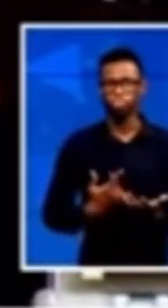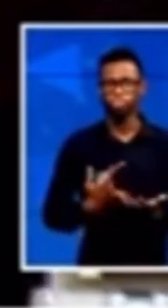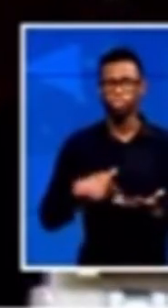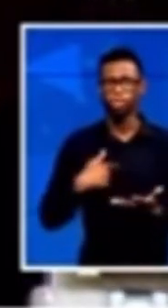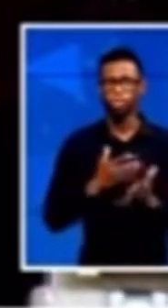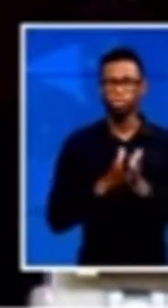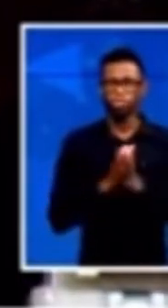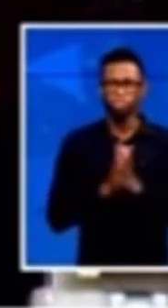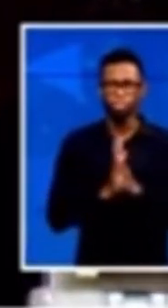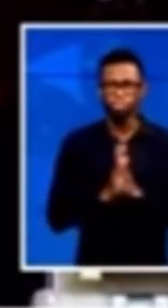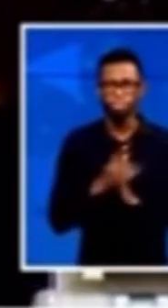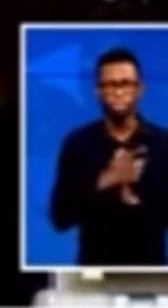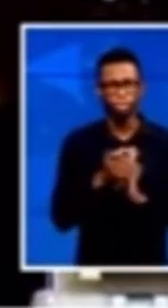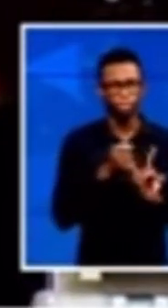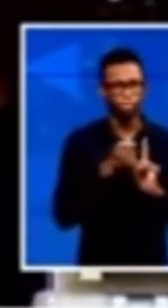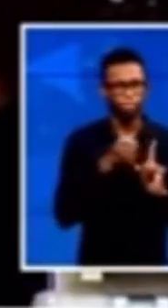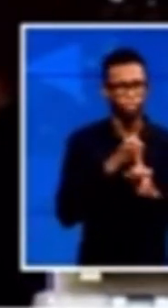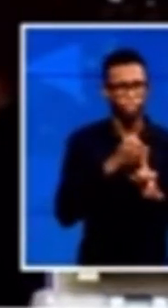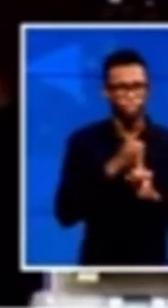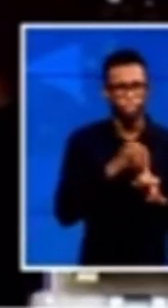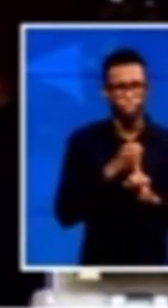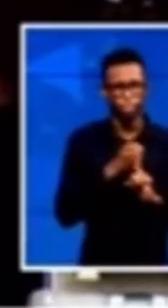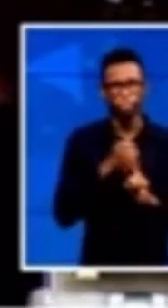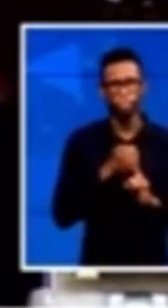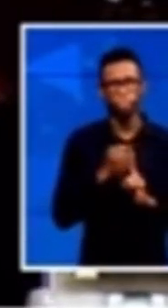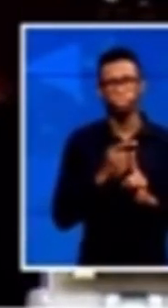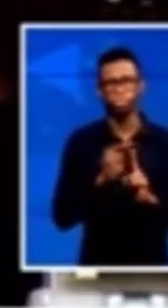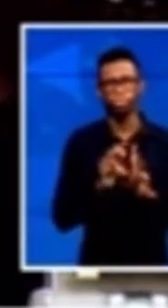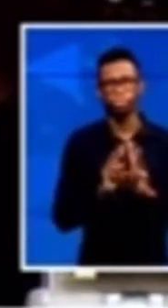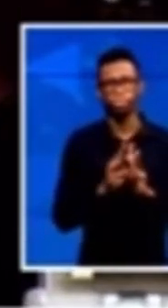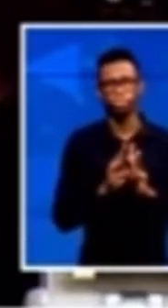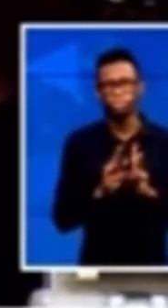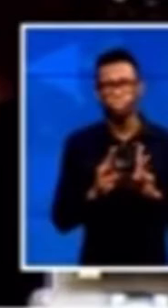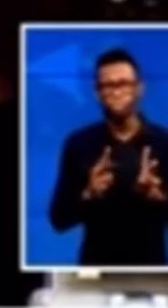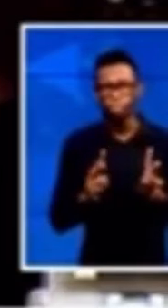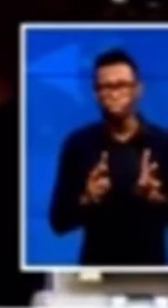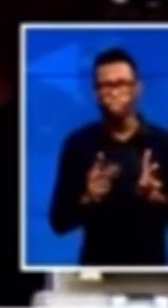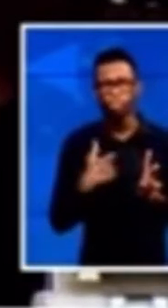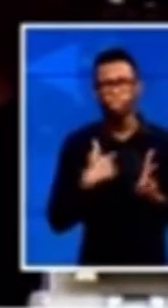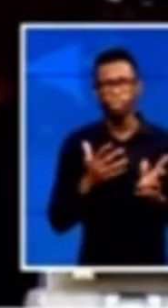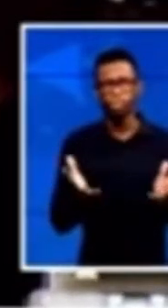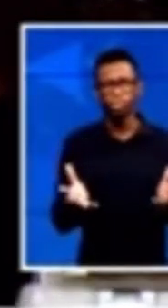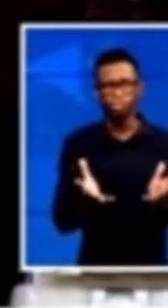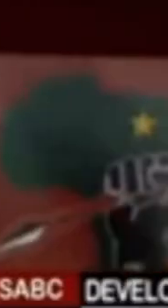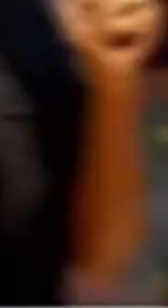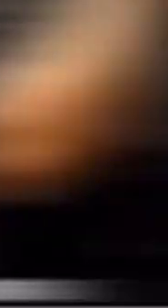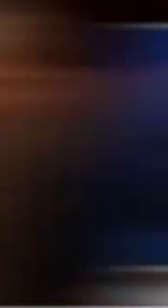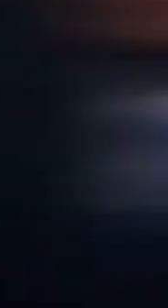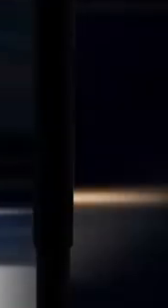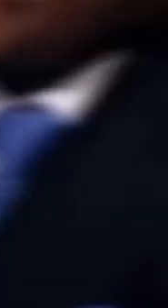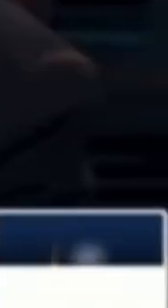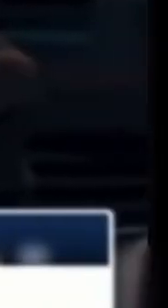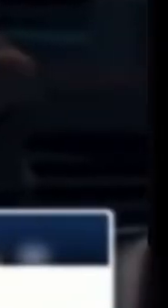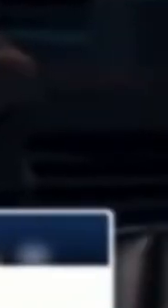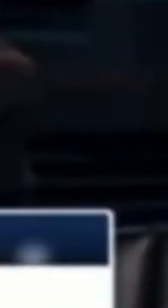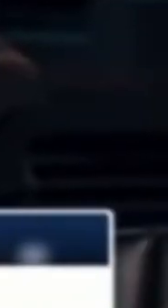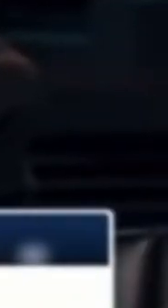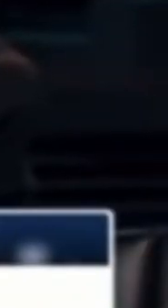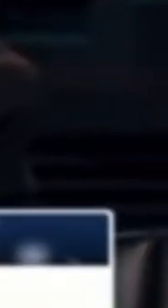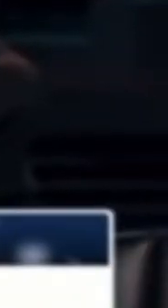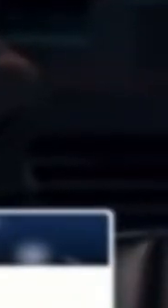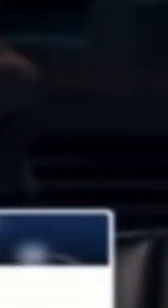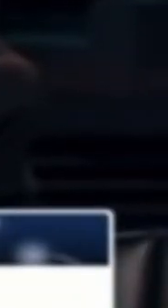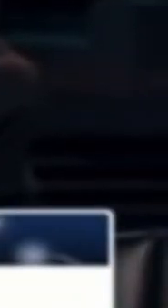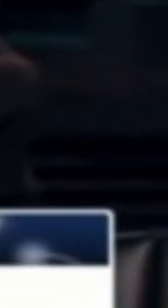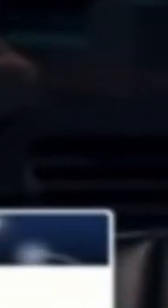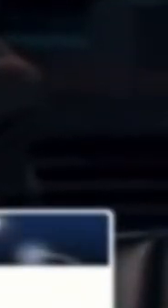land?" He then advocated the seizure of land without compensation and the removal of the willing buyer, willing seller principle. And everybody